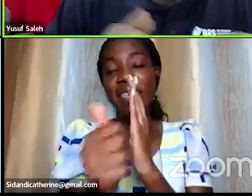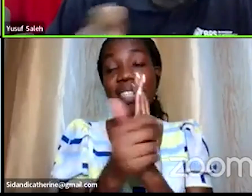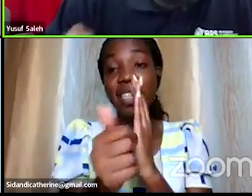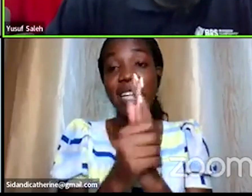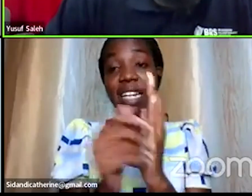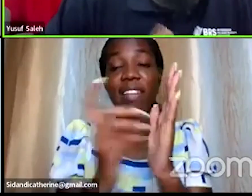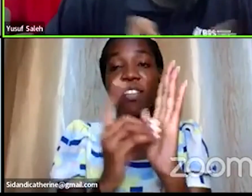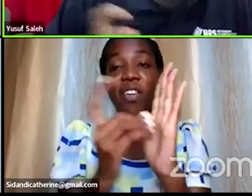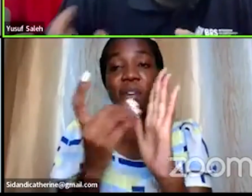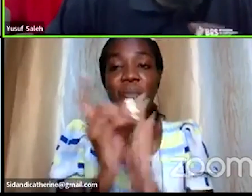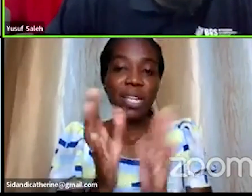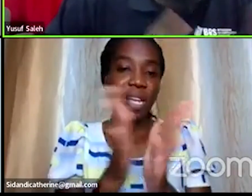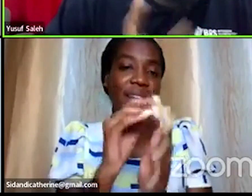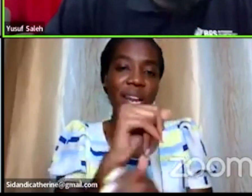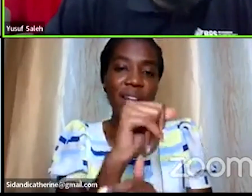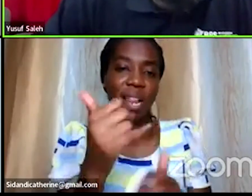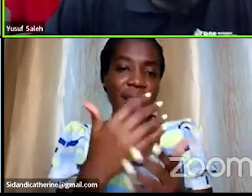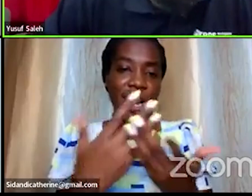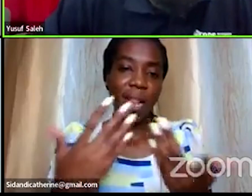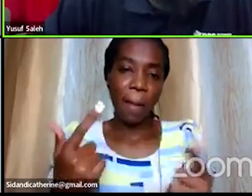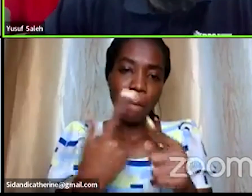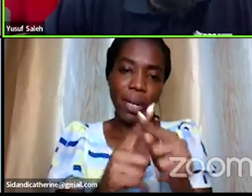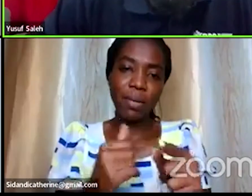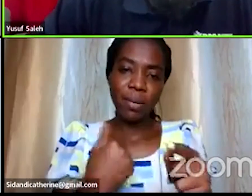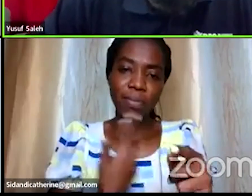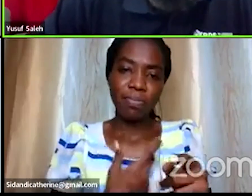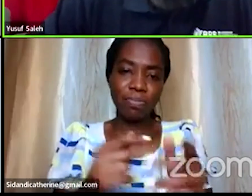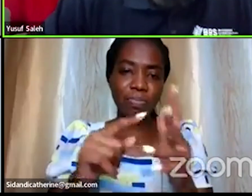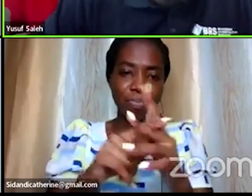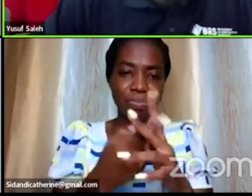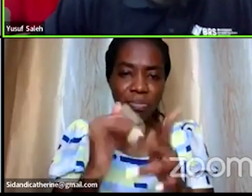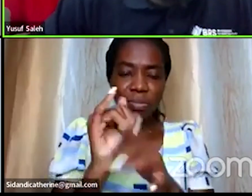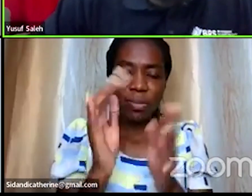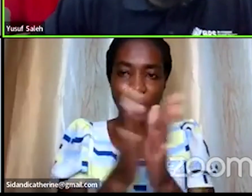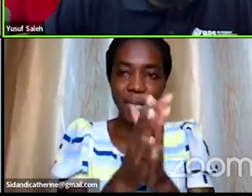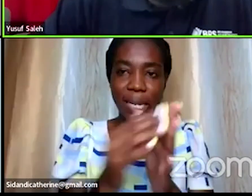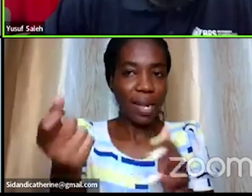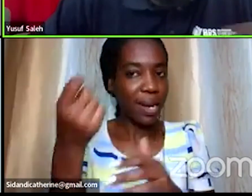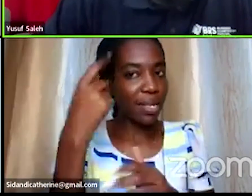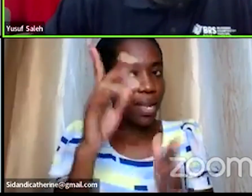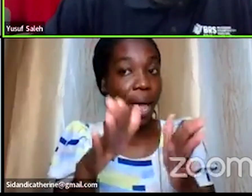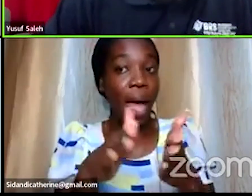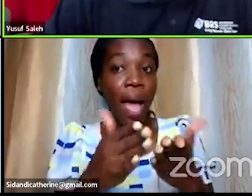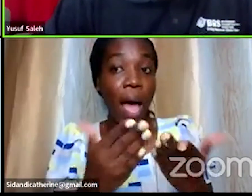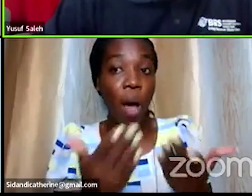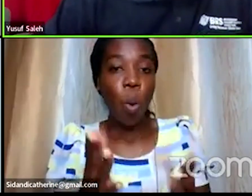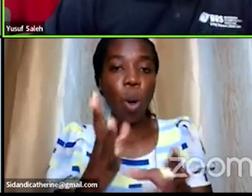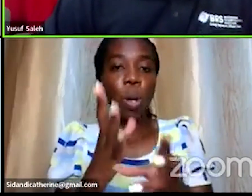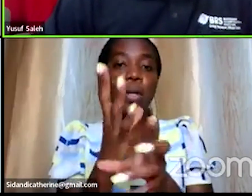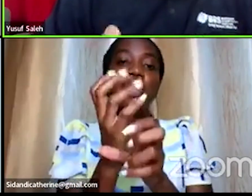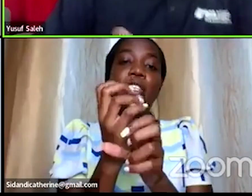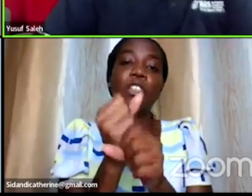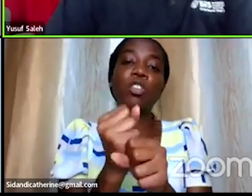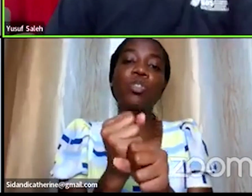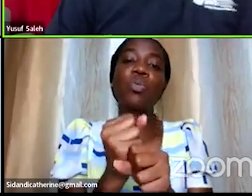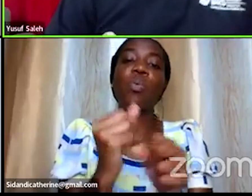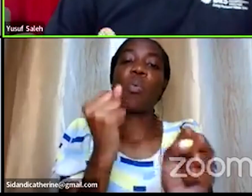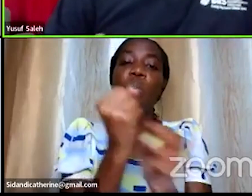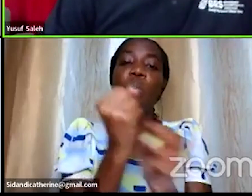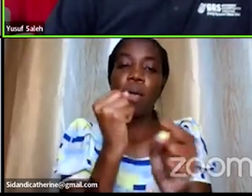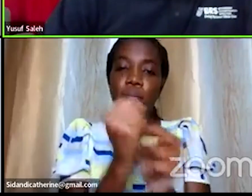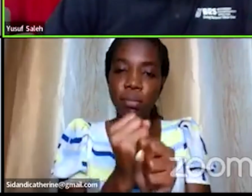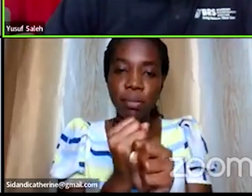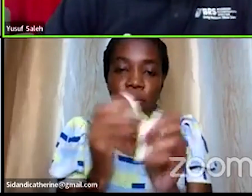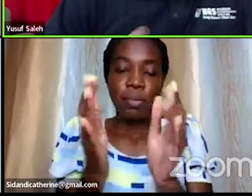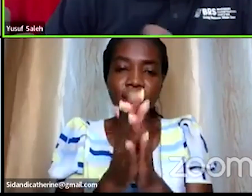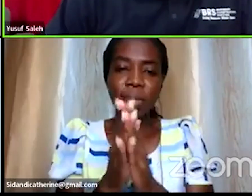started with those basic things to understand how the organization operate. And this one I'll